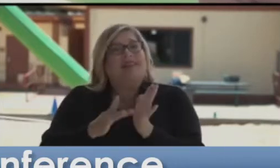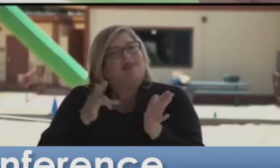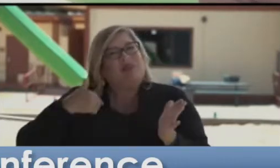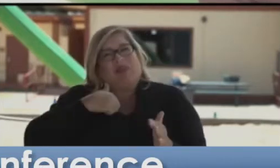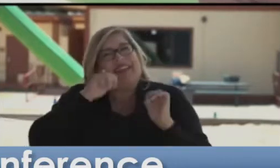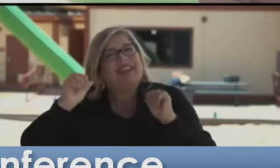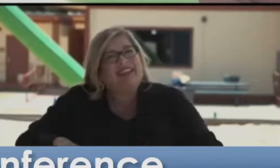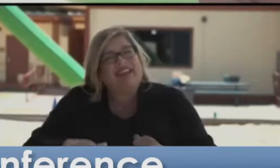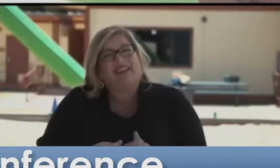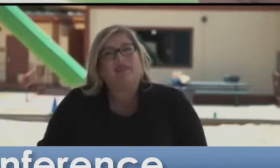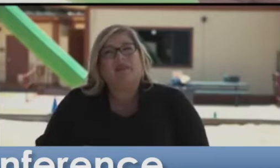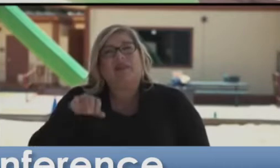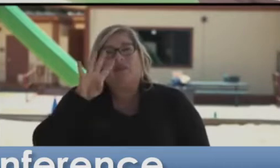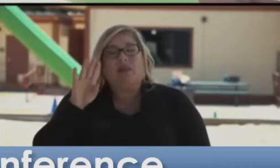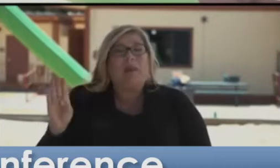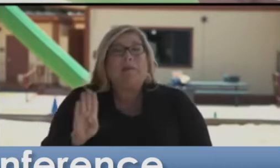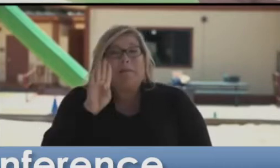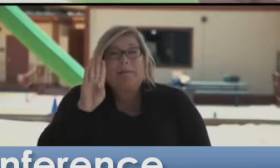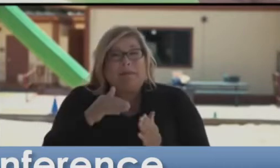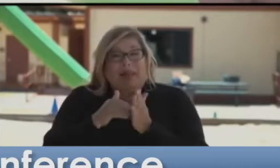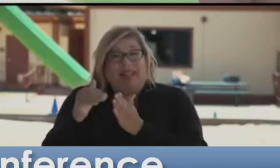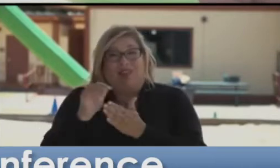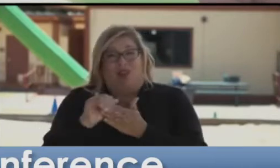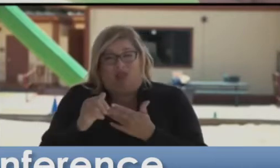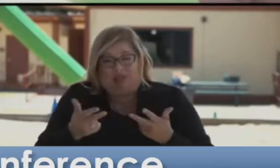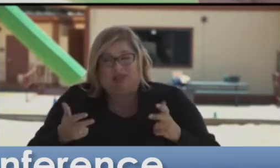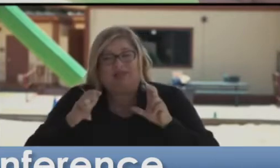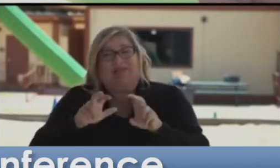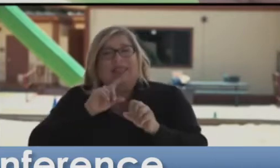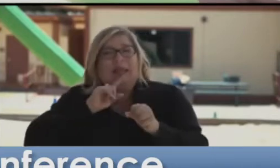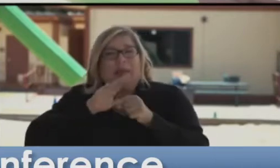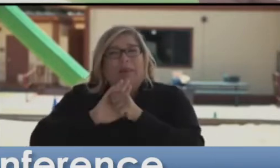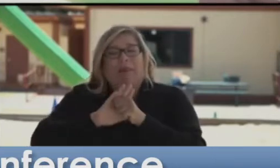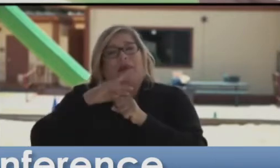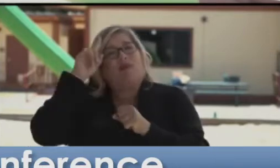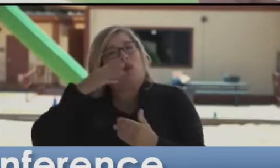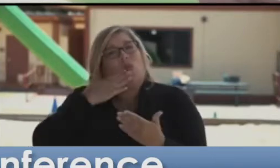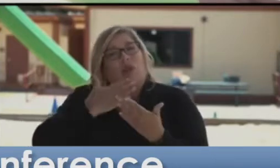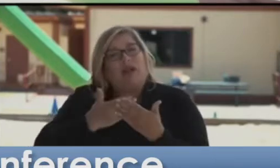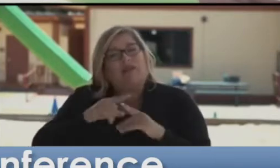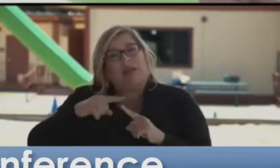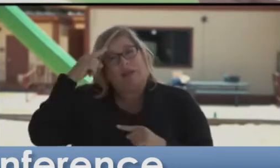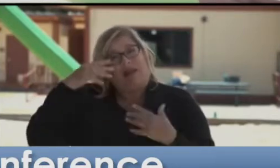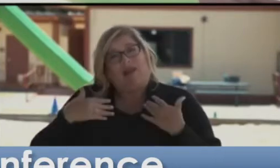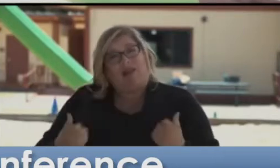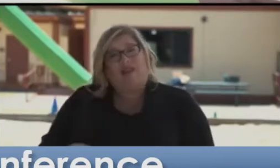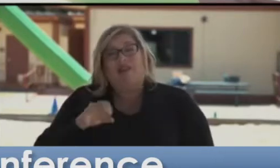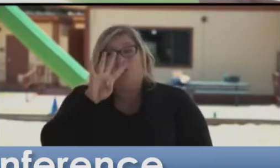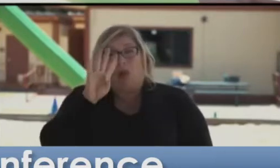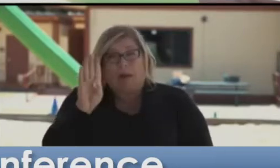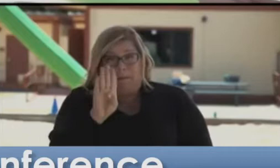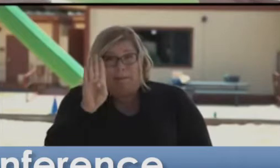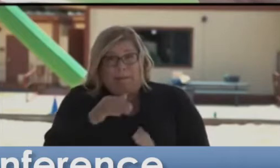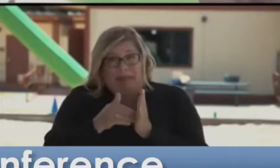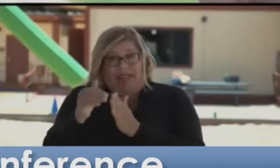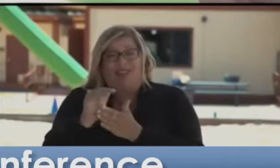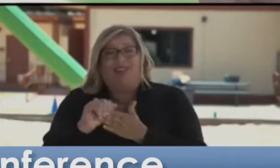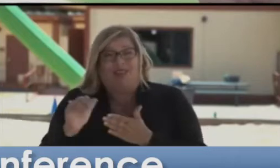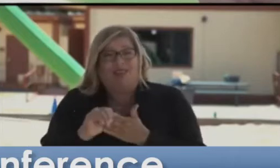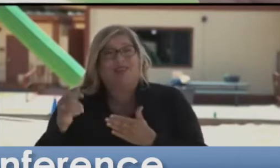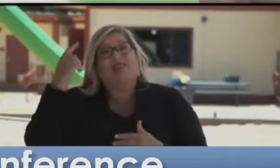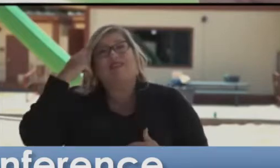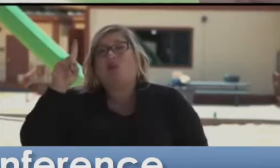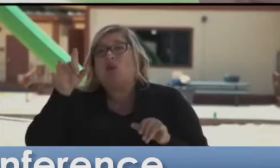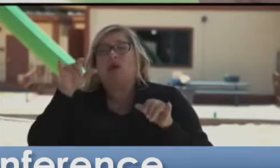billion commitment for wellness, for mental health, a $4 billion commitment for